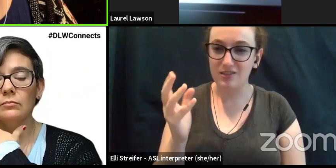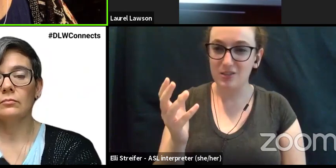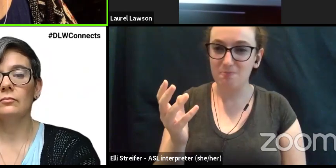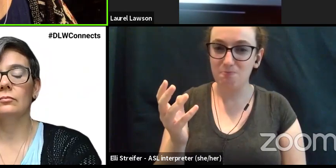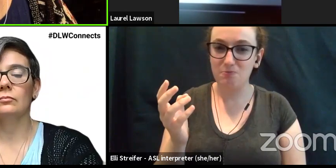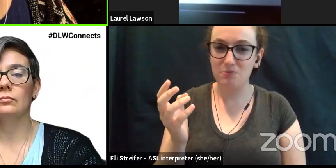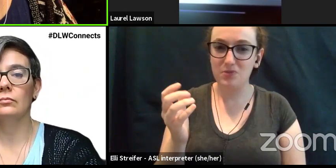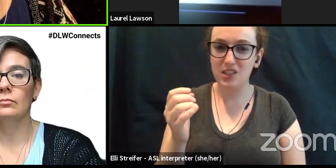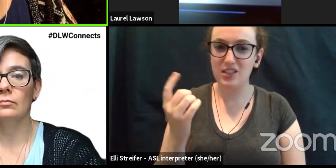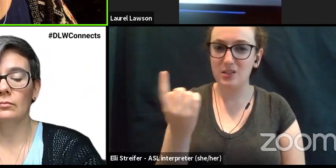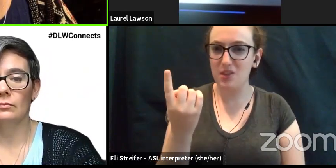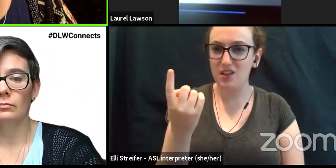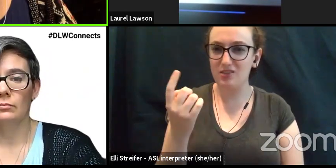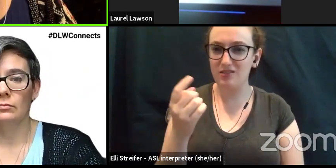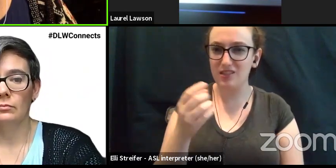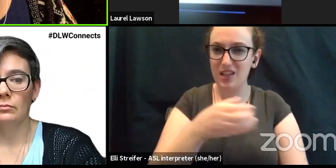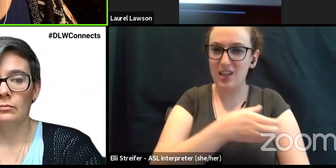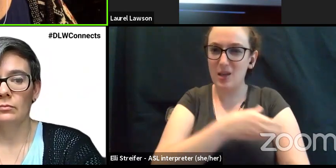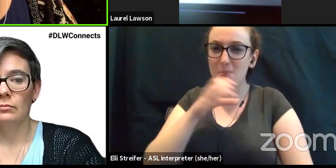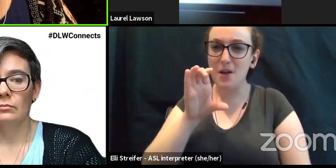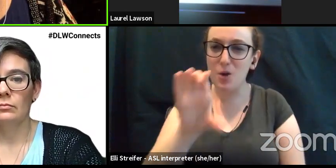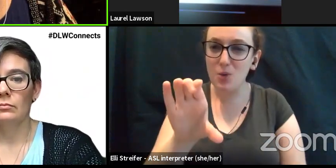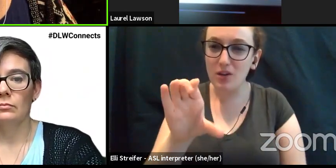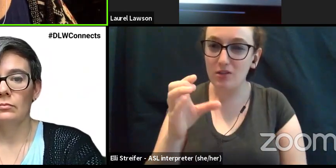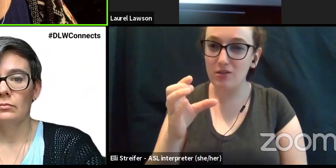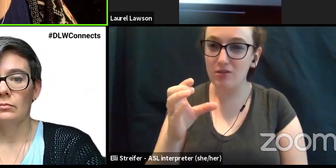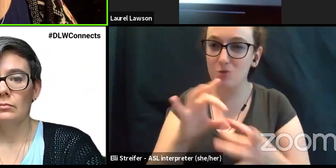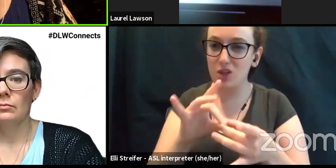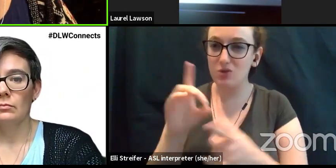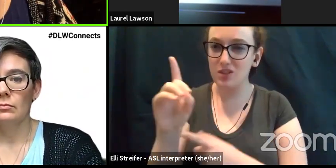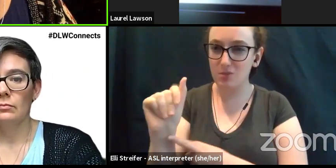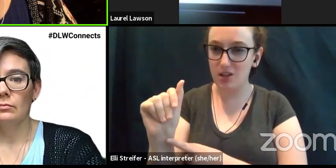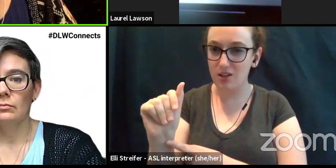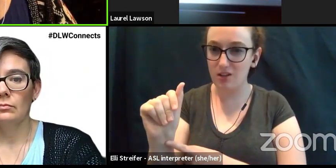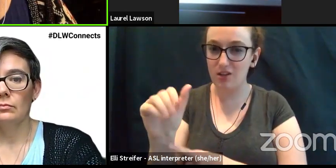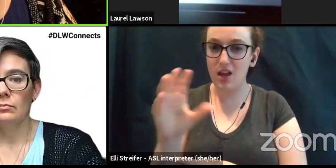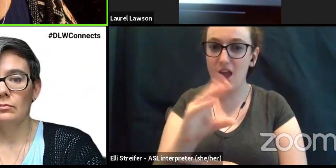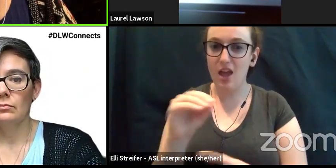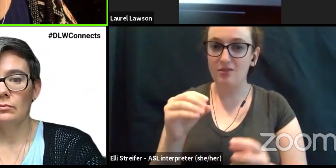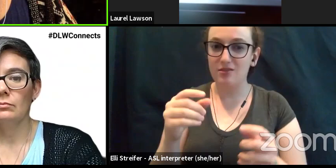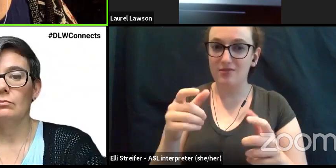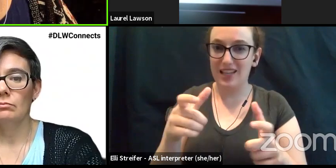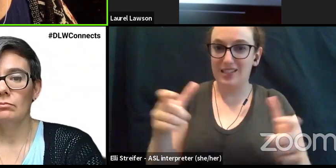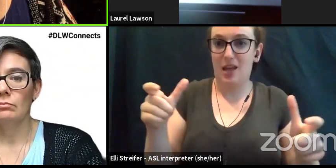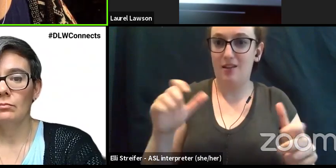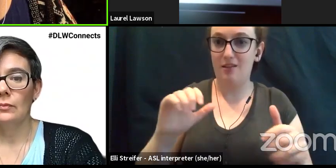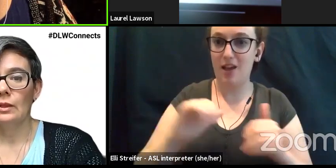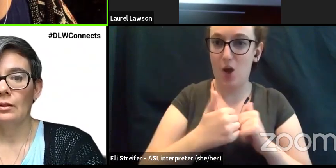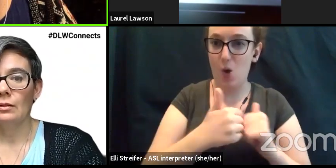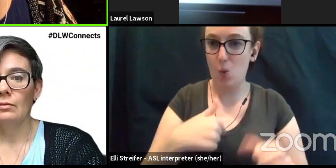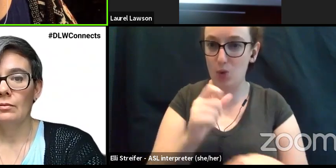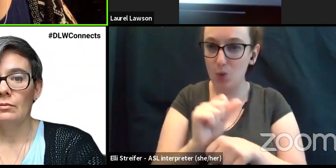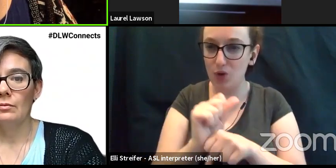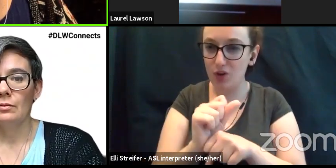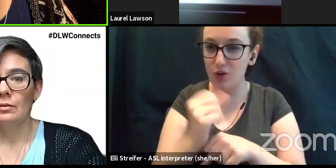that could really empower a lot of rooms and expand the ways that we are working for the better.